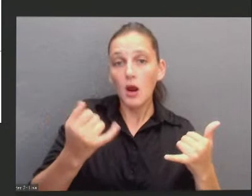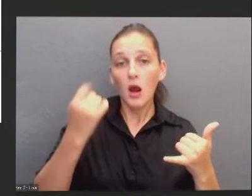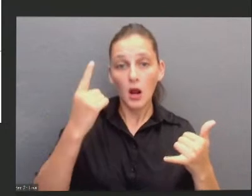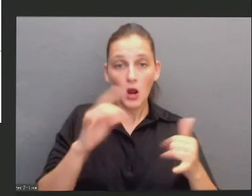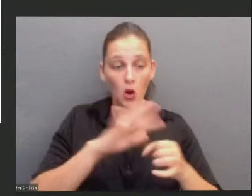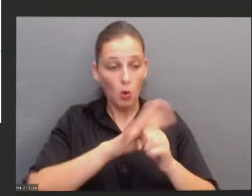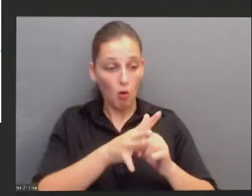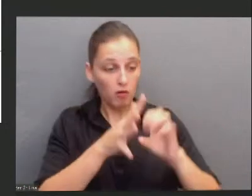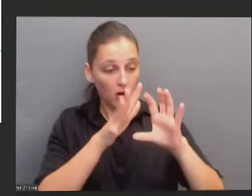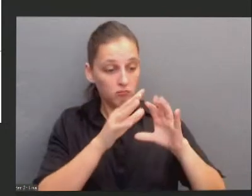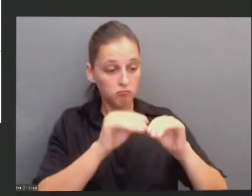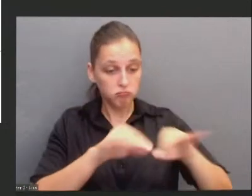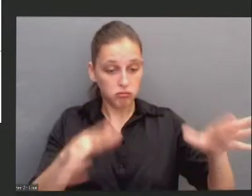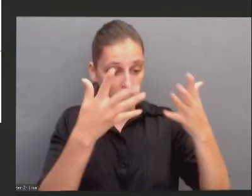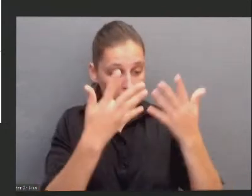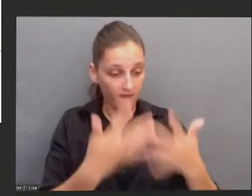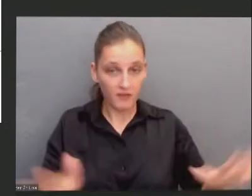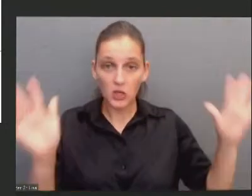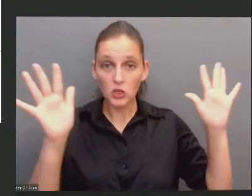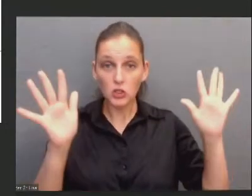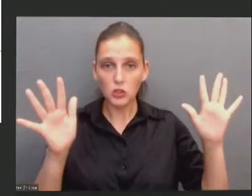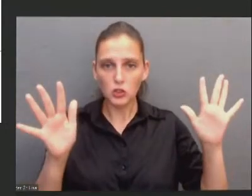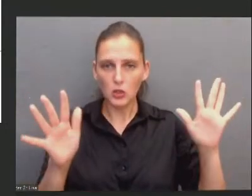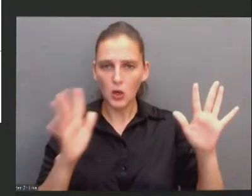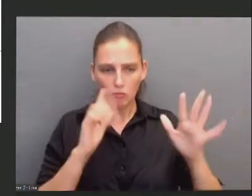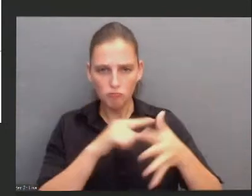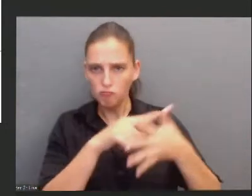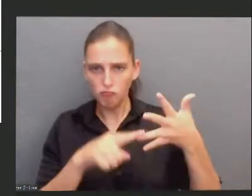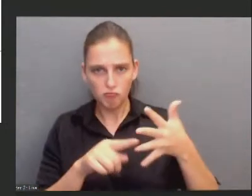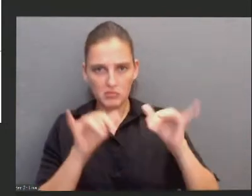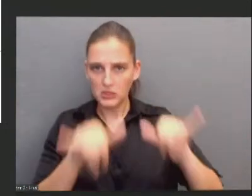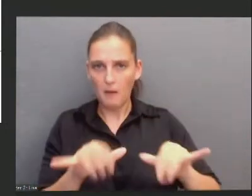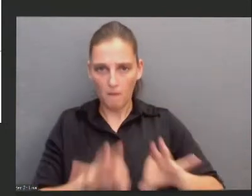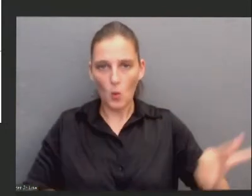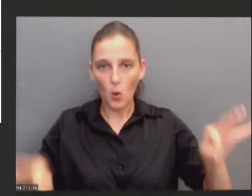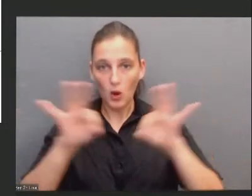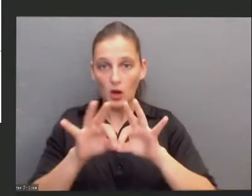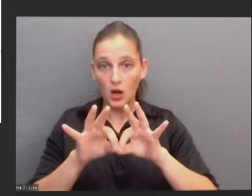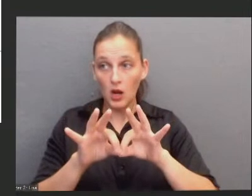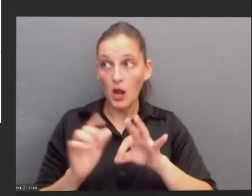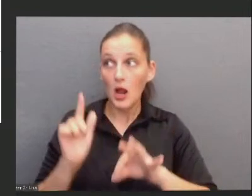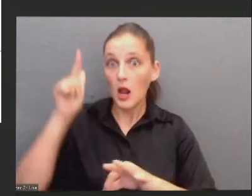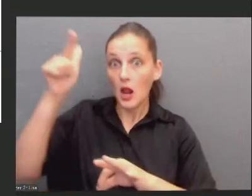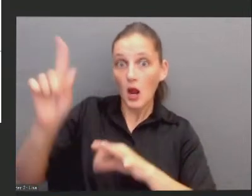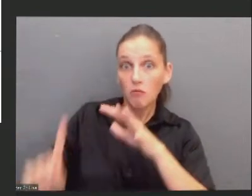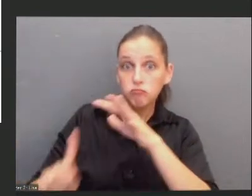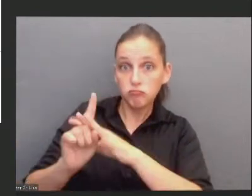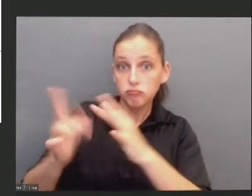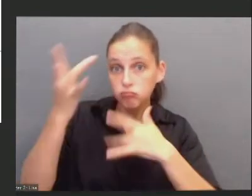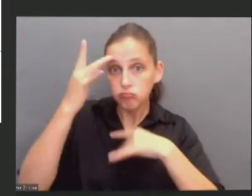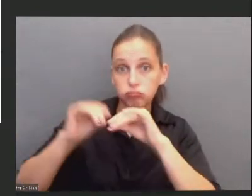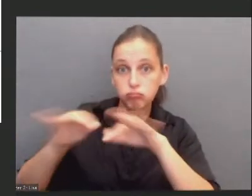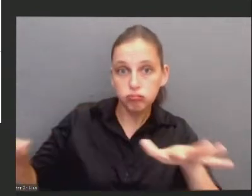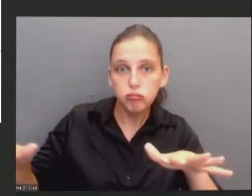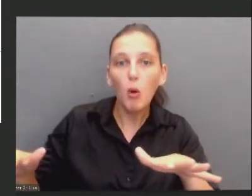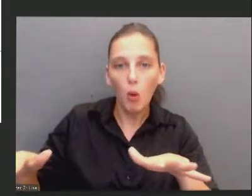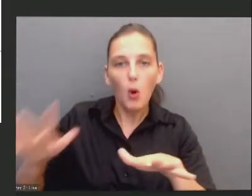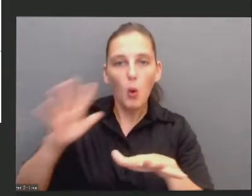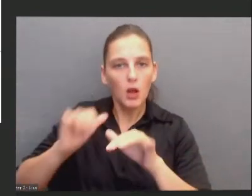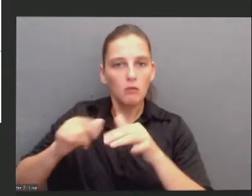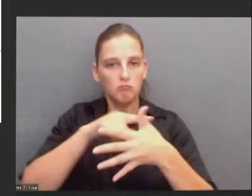from this pandemic, and they will be important as we prepare for the next pandemic. So the first